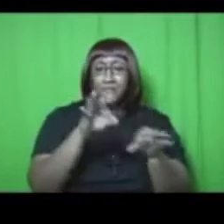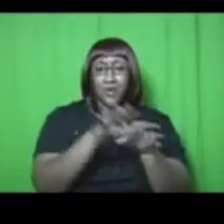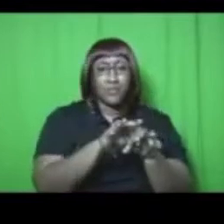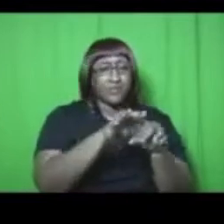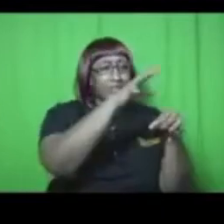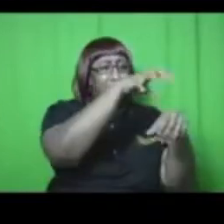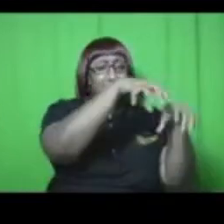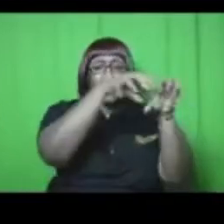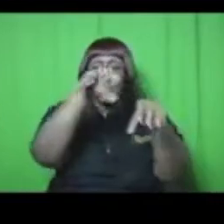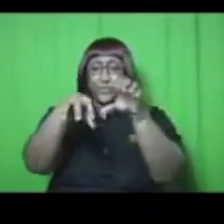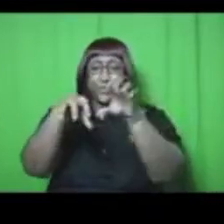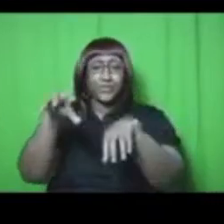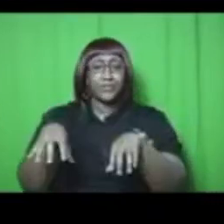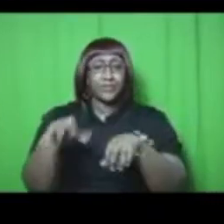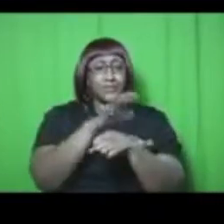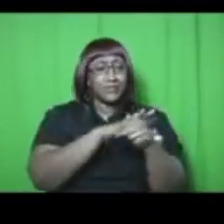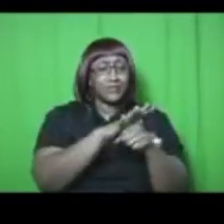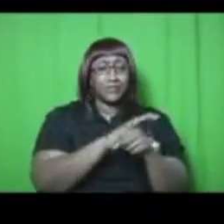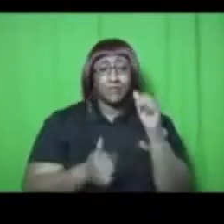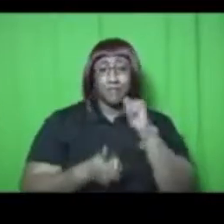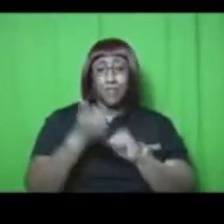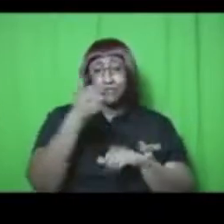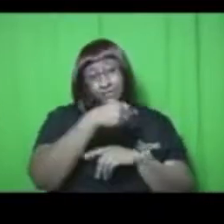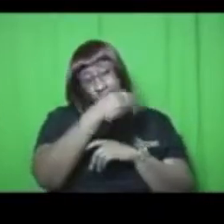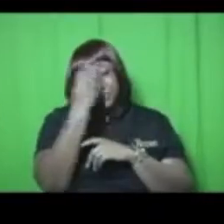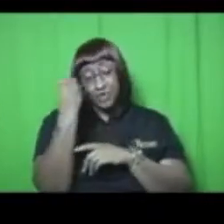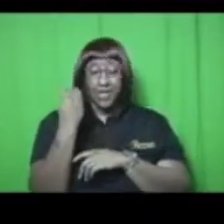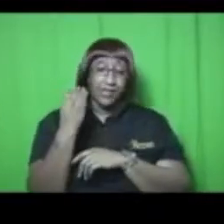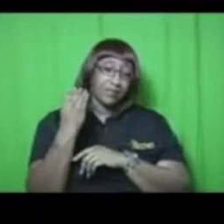precincts, mostly in minority areas.